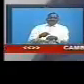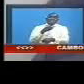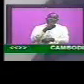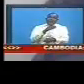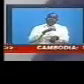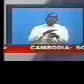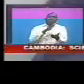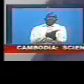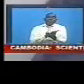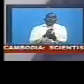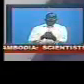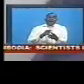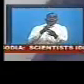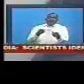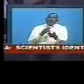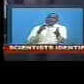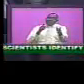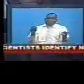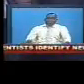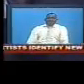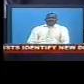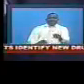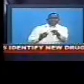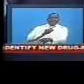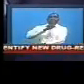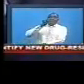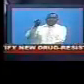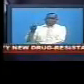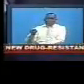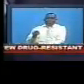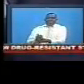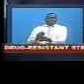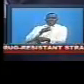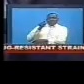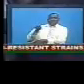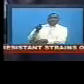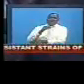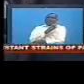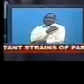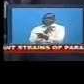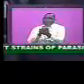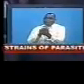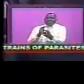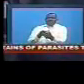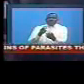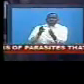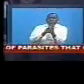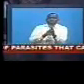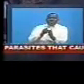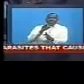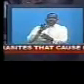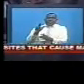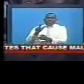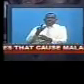stations existed on paper, but not in reality. Mr. Tsikata also drew Dr. Bawumia's attention to a provision